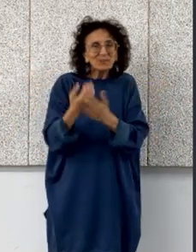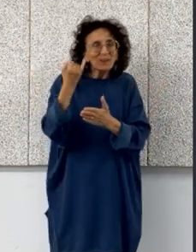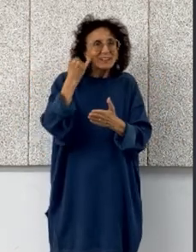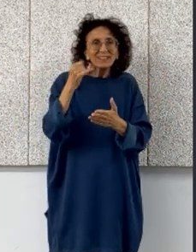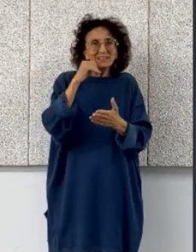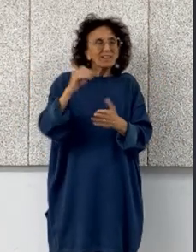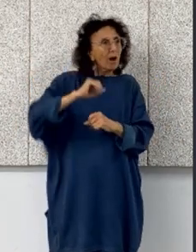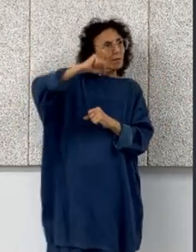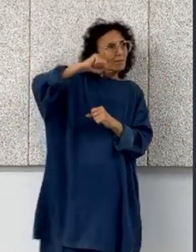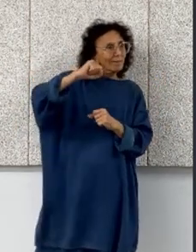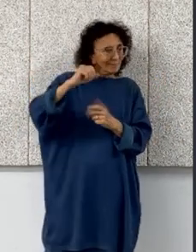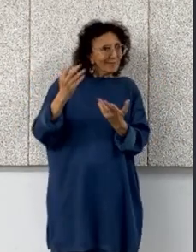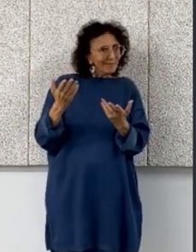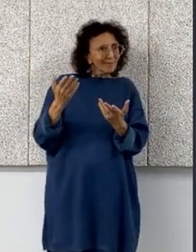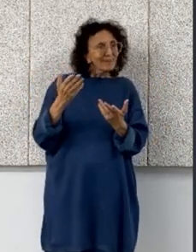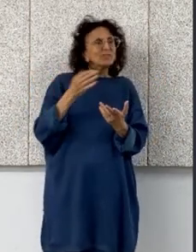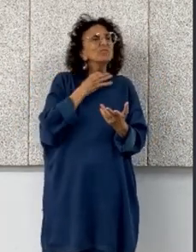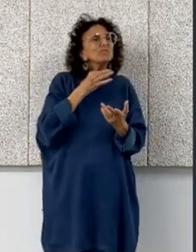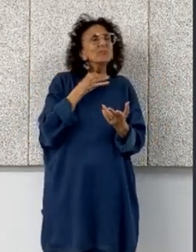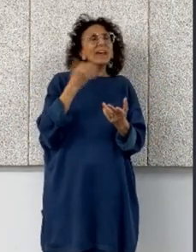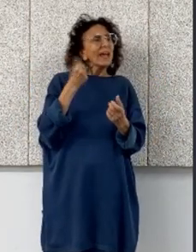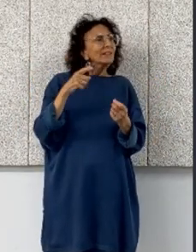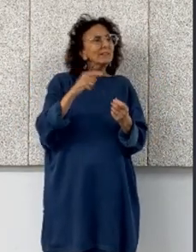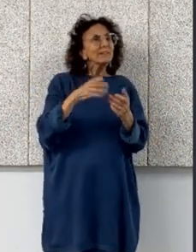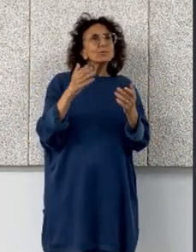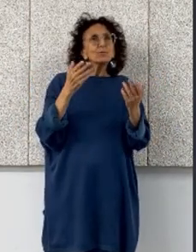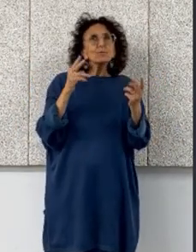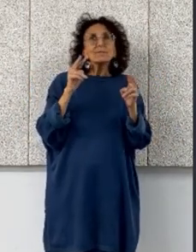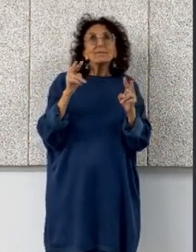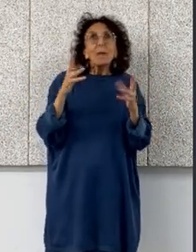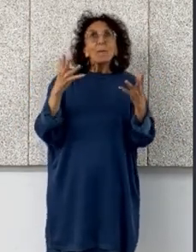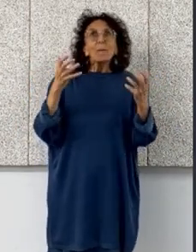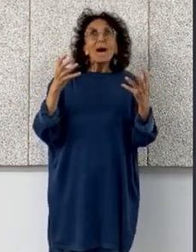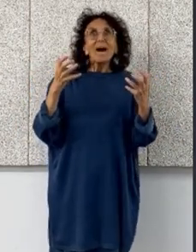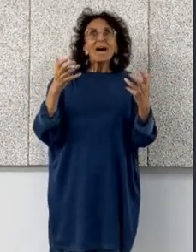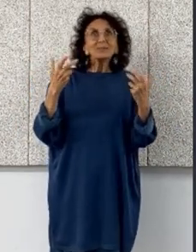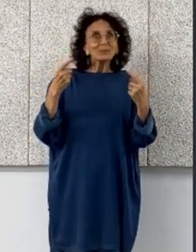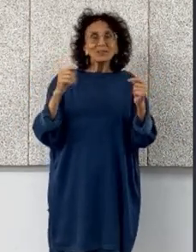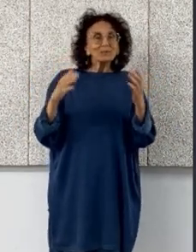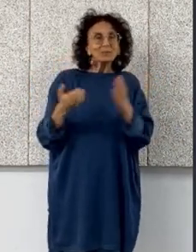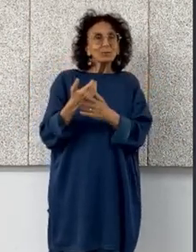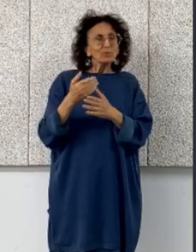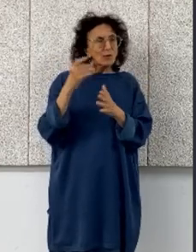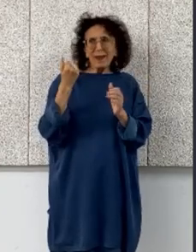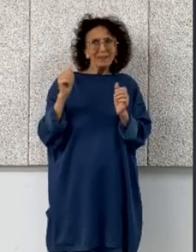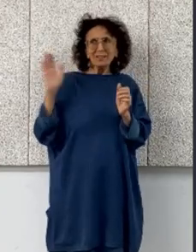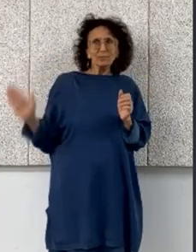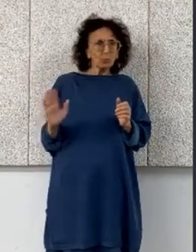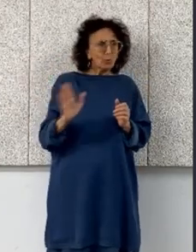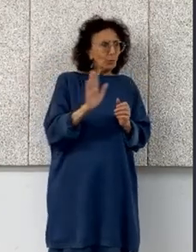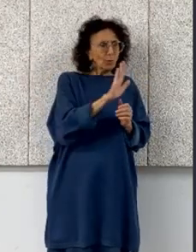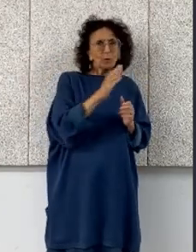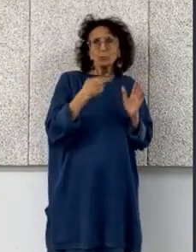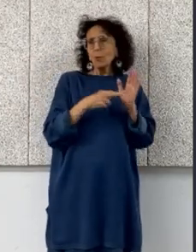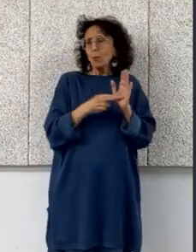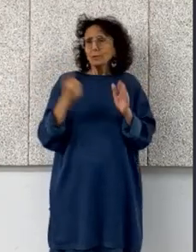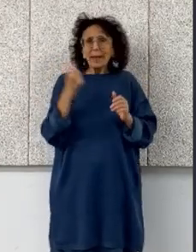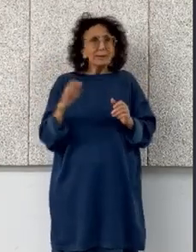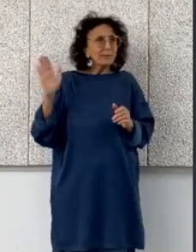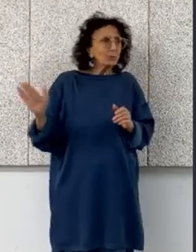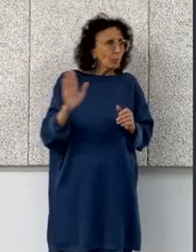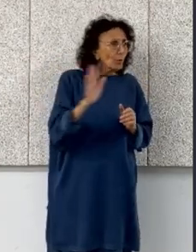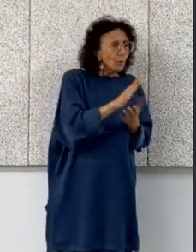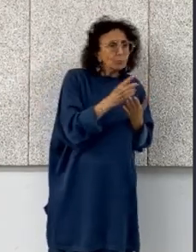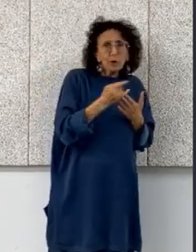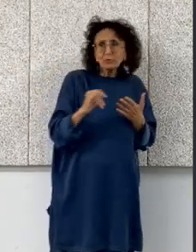is there something you're looking forward to trying? In any of these roles, in any of the projects that are involved in these